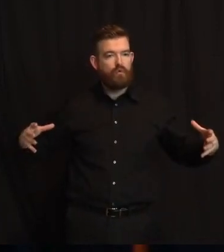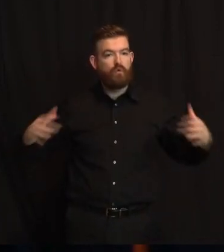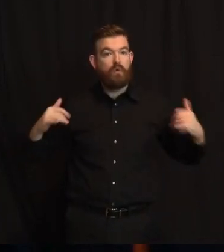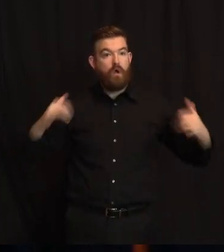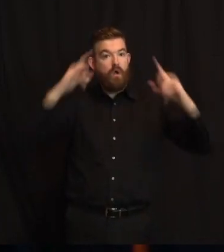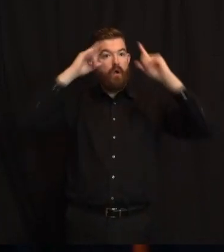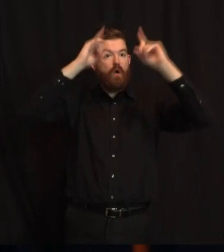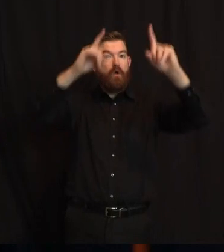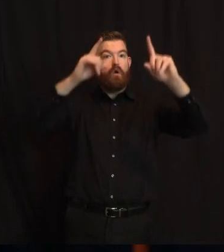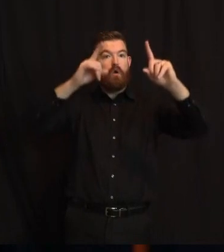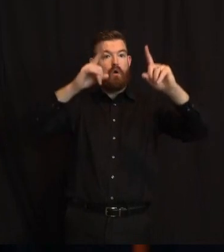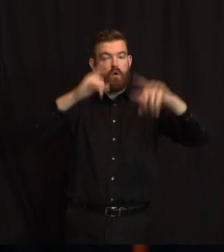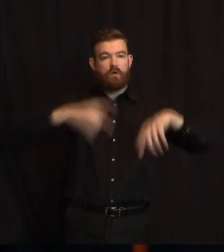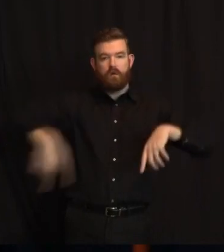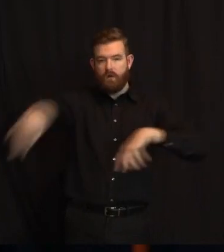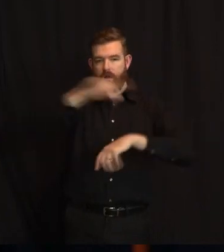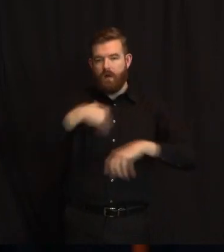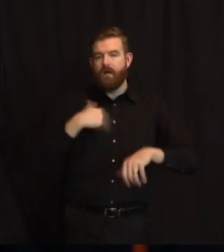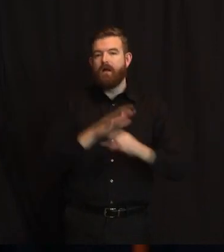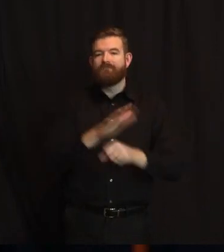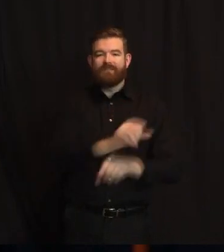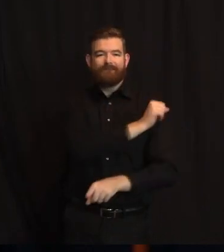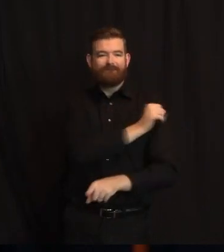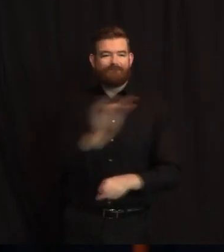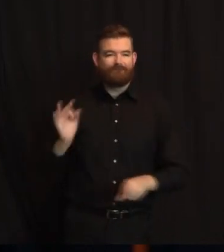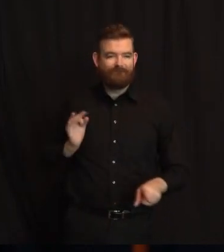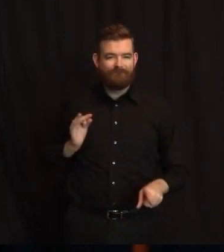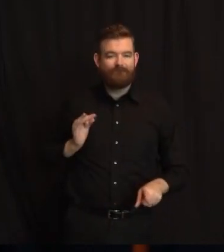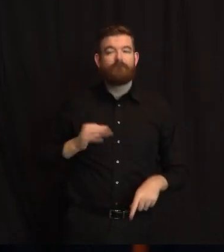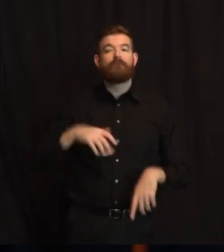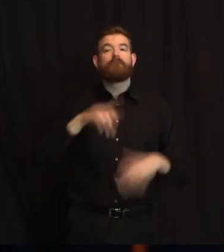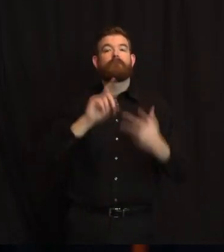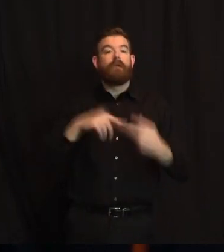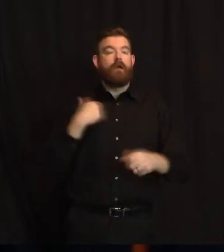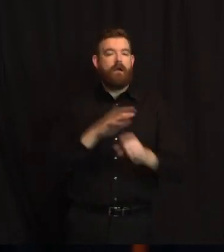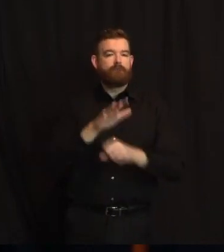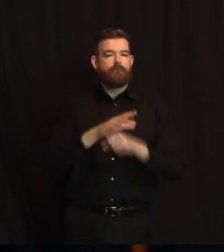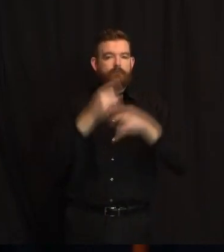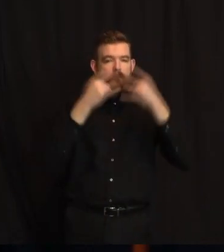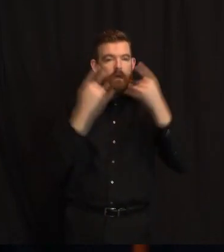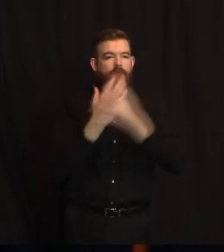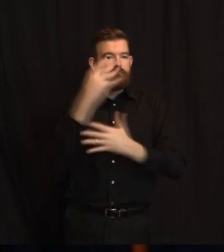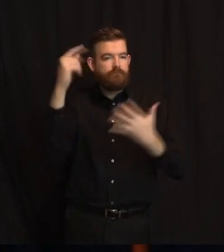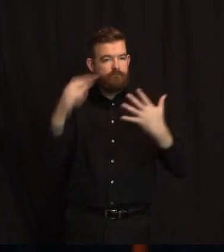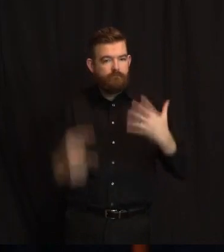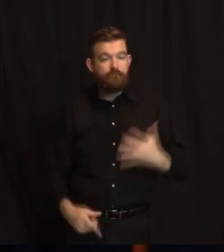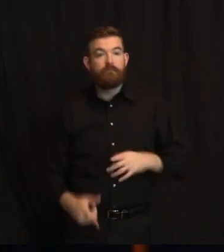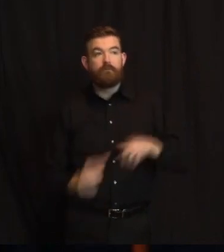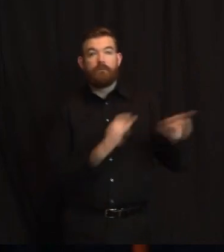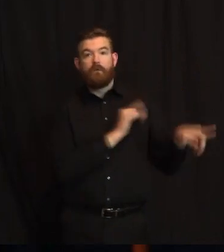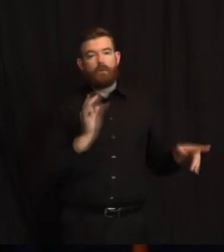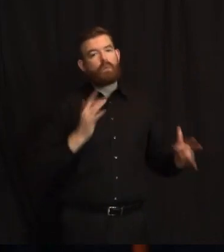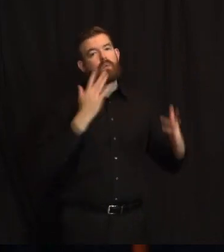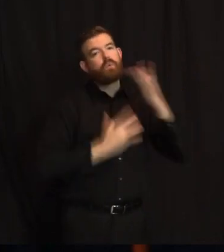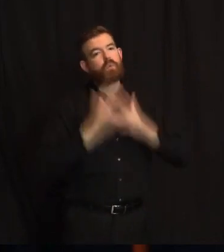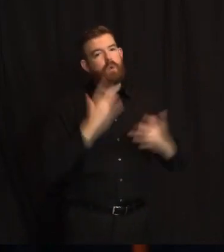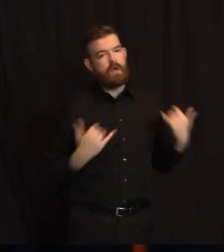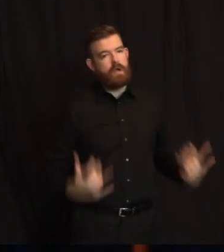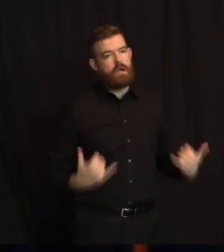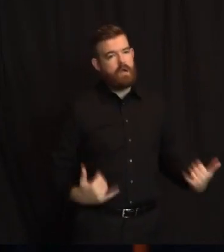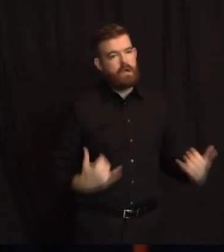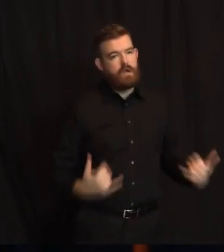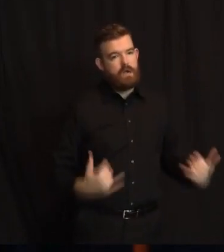and then the PPE and the equipment. But workforce is tight right now. We monitor every day how